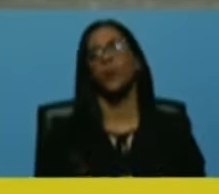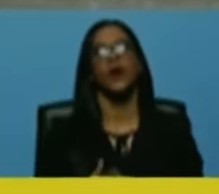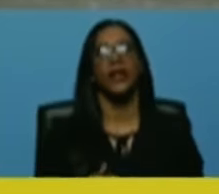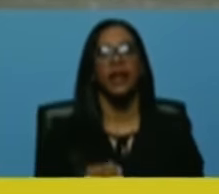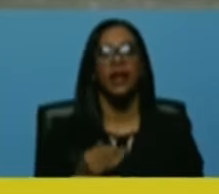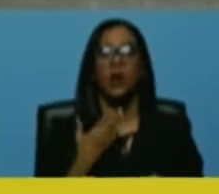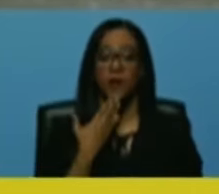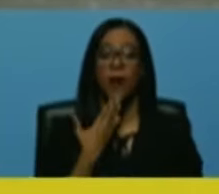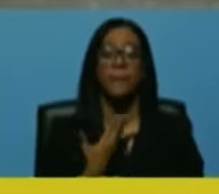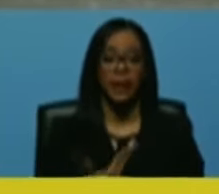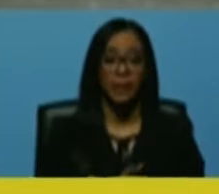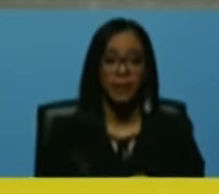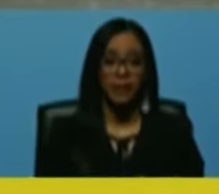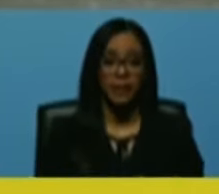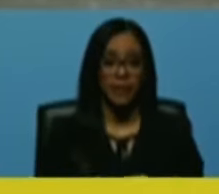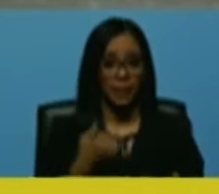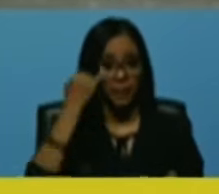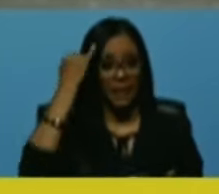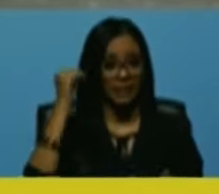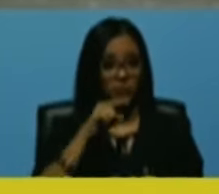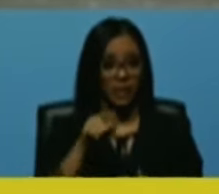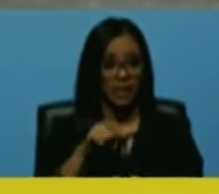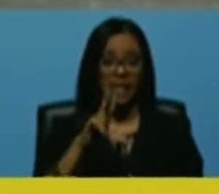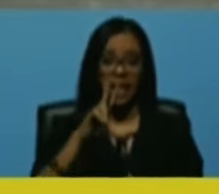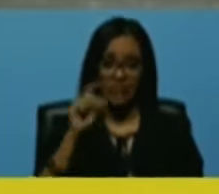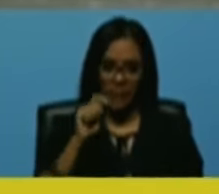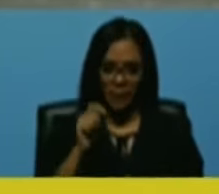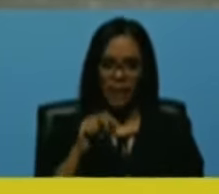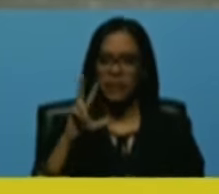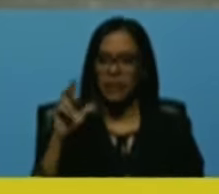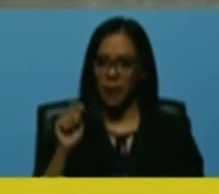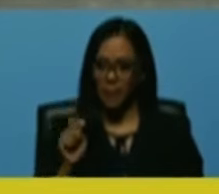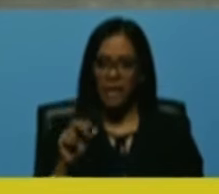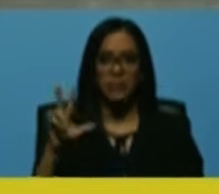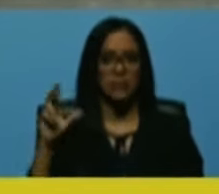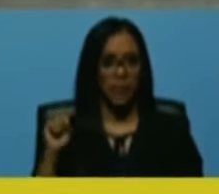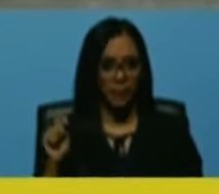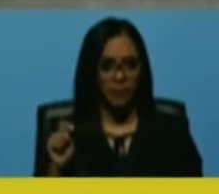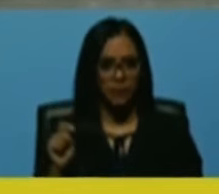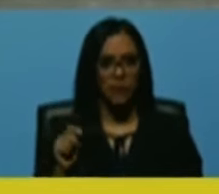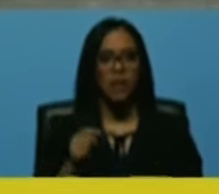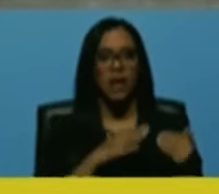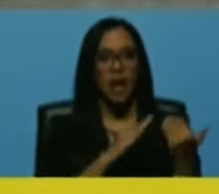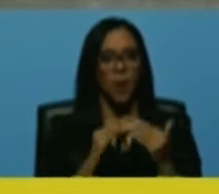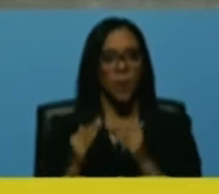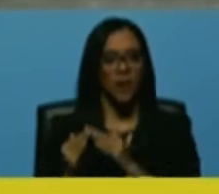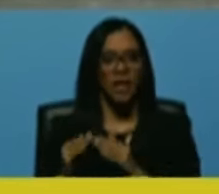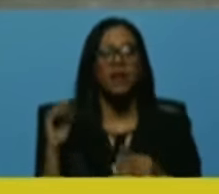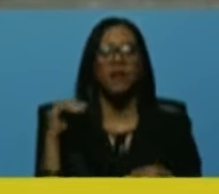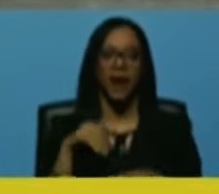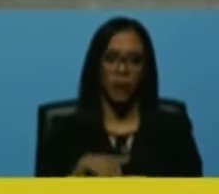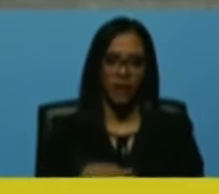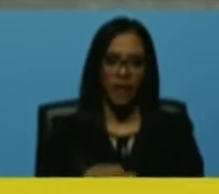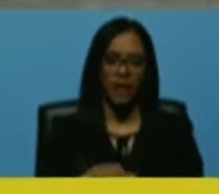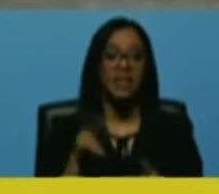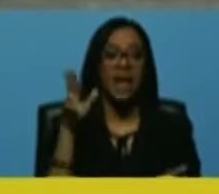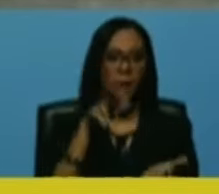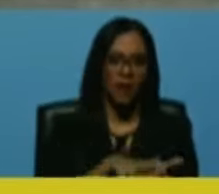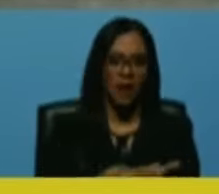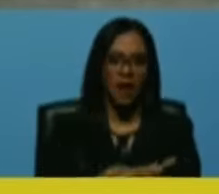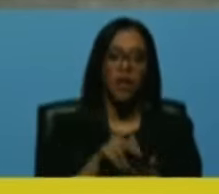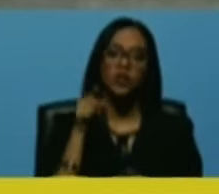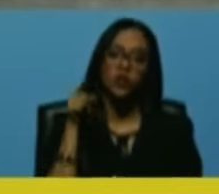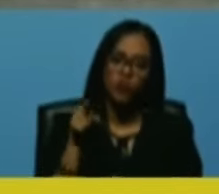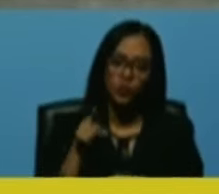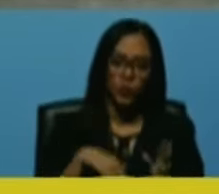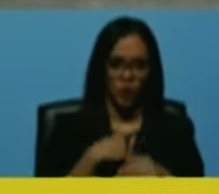precisely because this will allow us, imagine every 3 months, the communities will be voting and to approve their